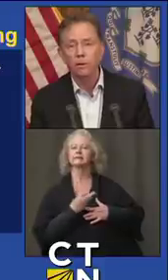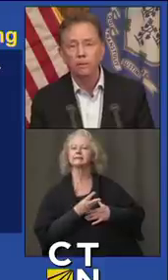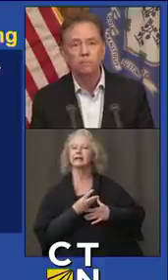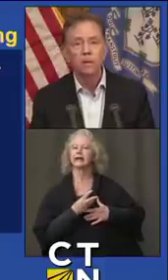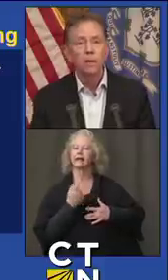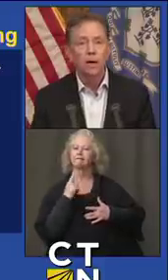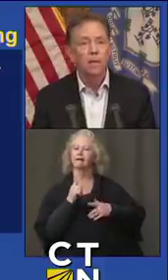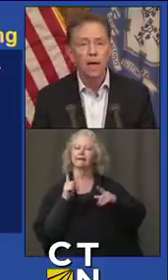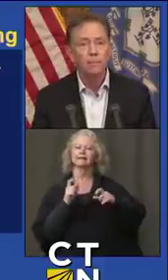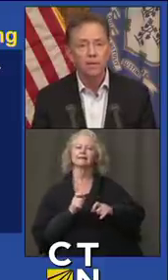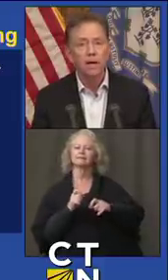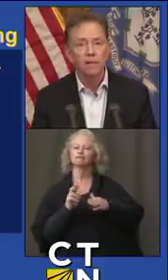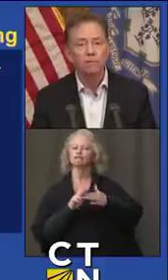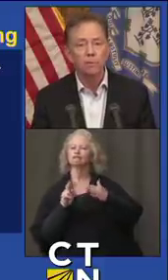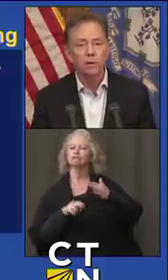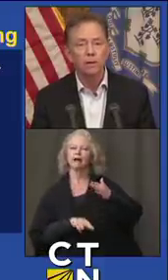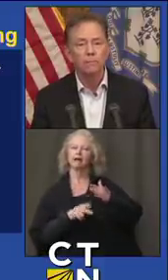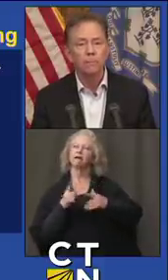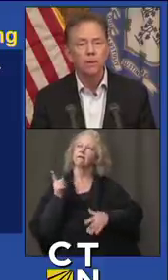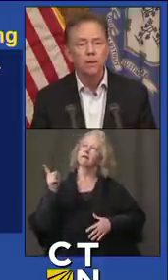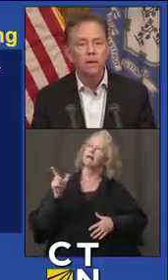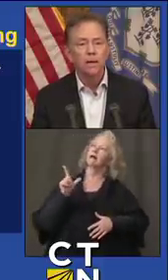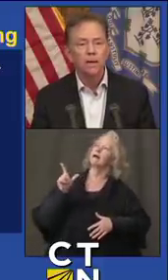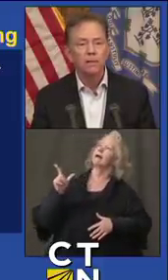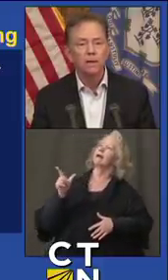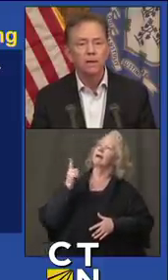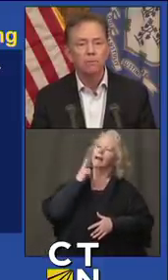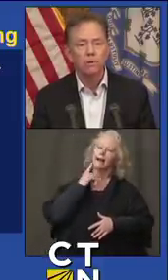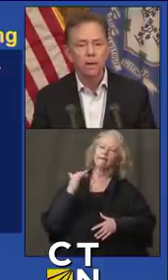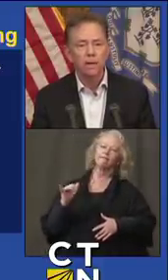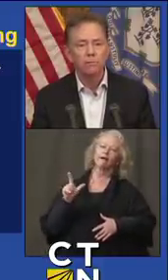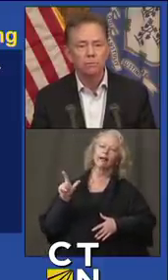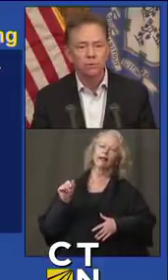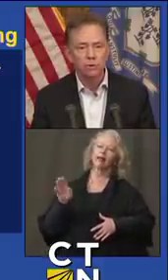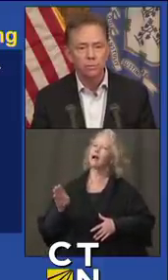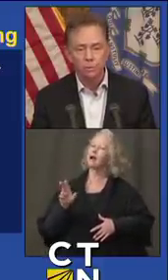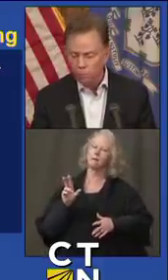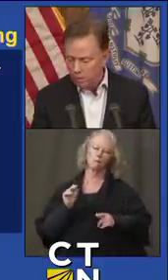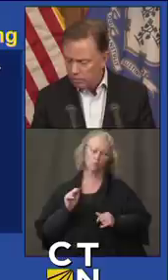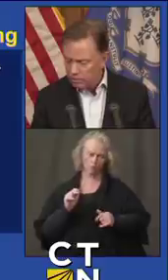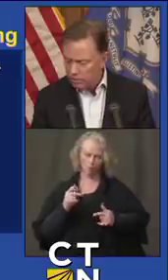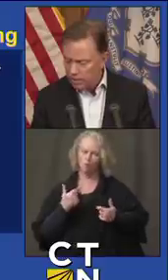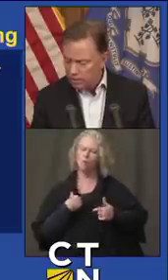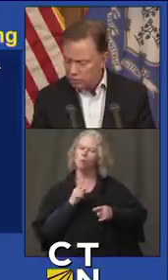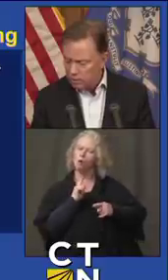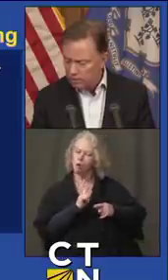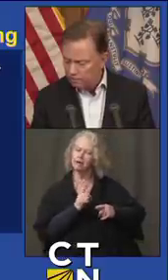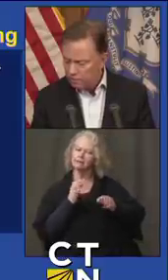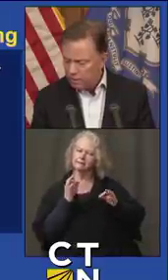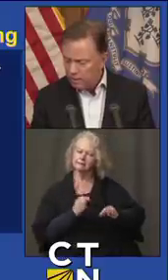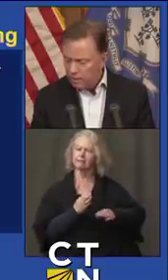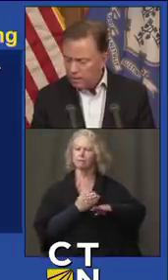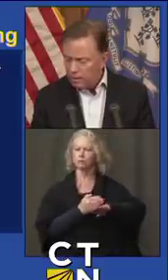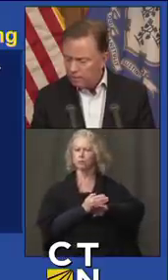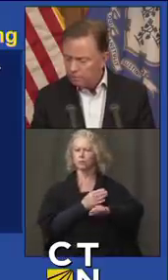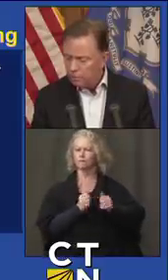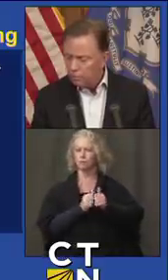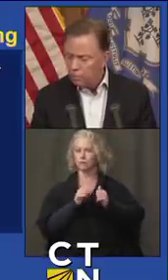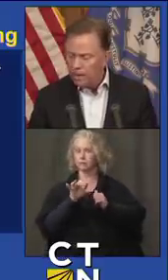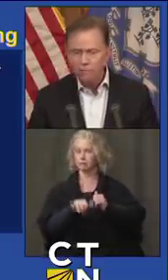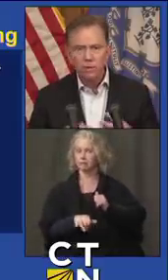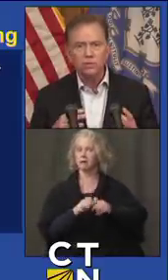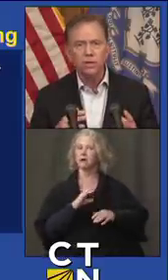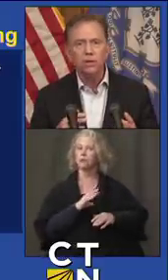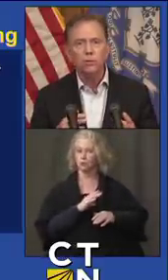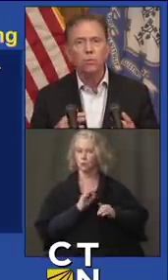from a lab in California. And I think we're making super progress on that as well.